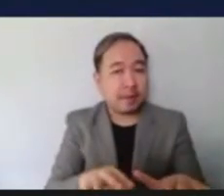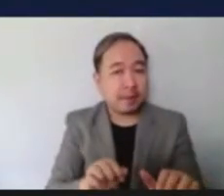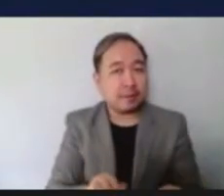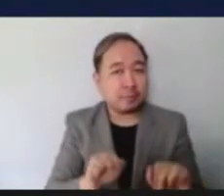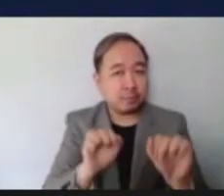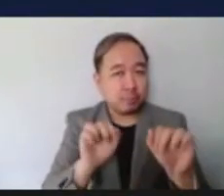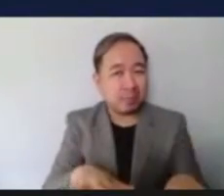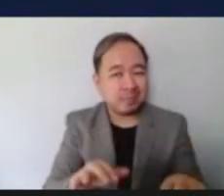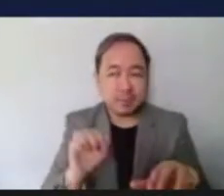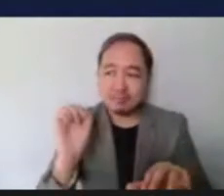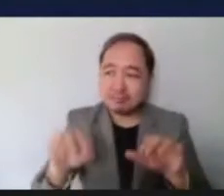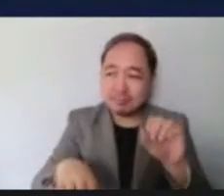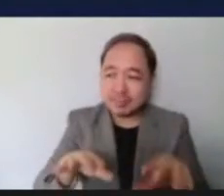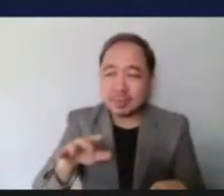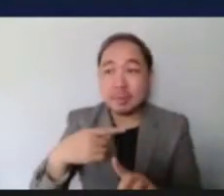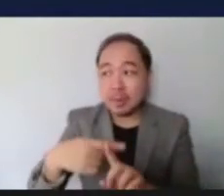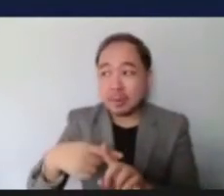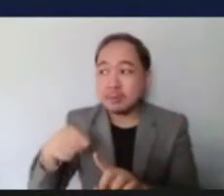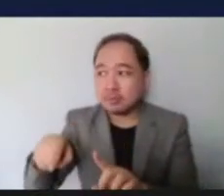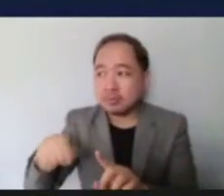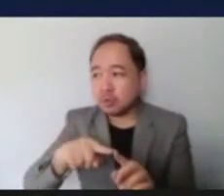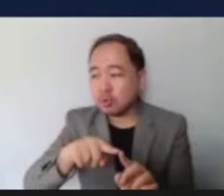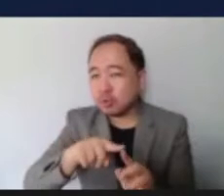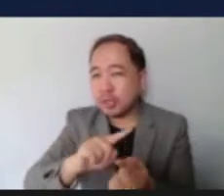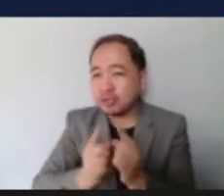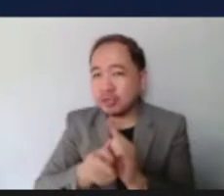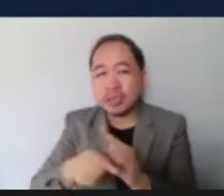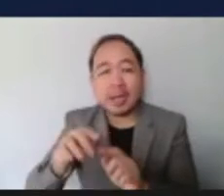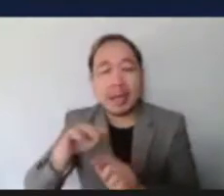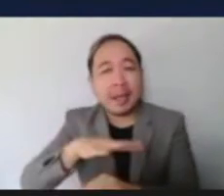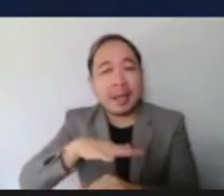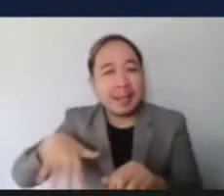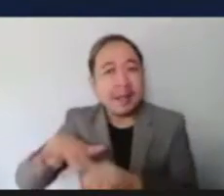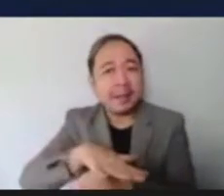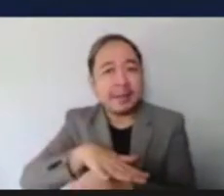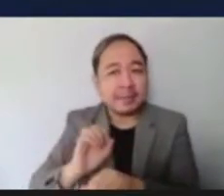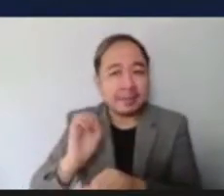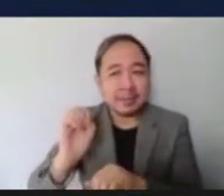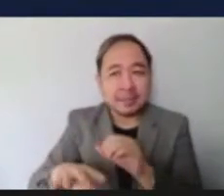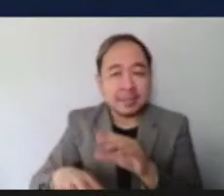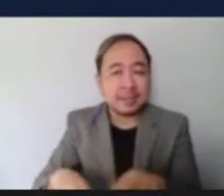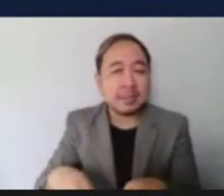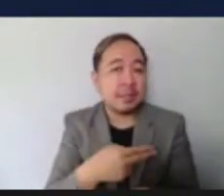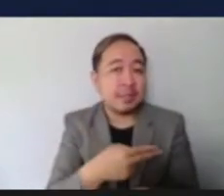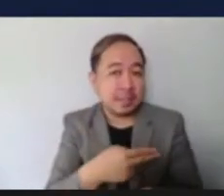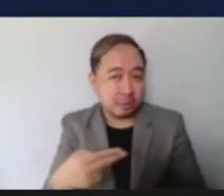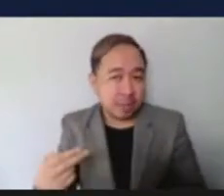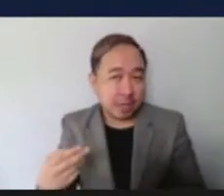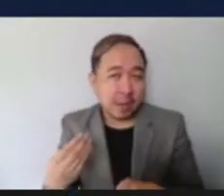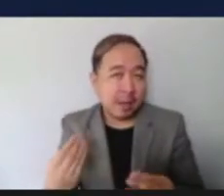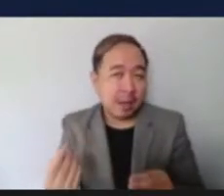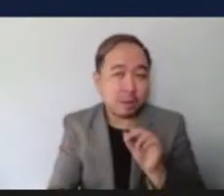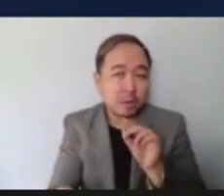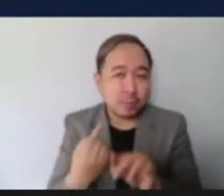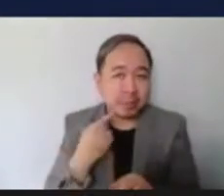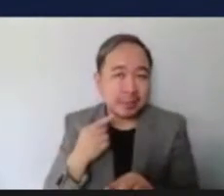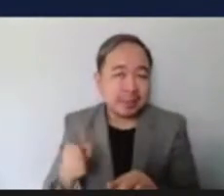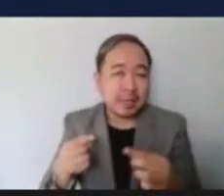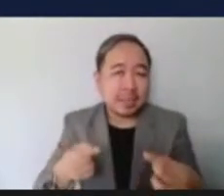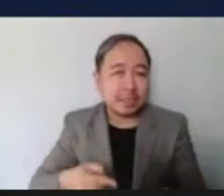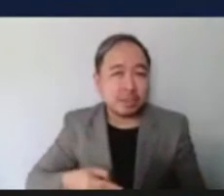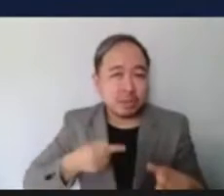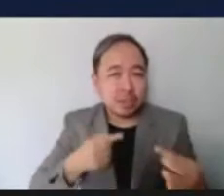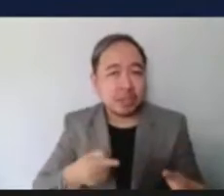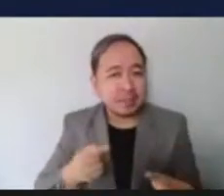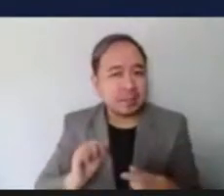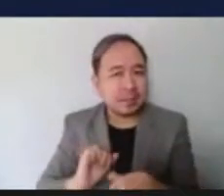resources of pollution Indonesia's tried to contribute in regular effort on addressing these challenges by